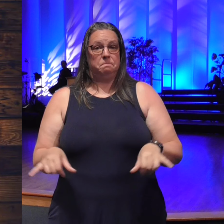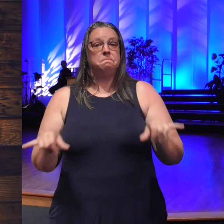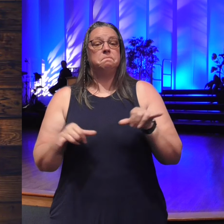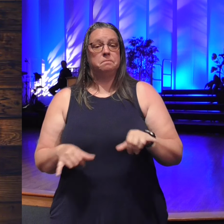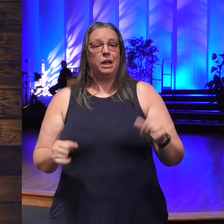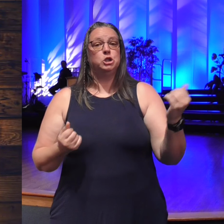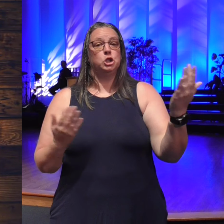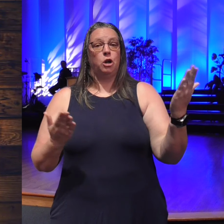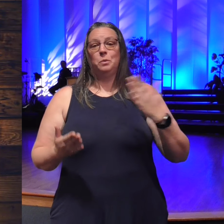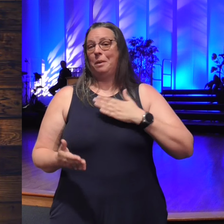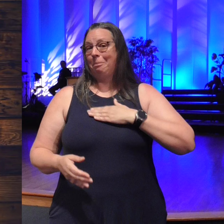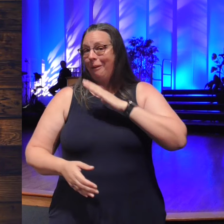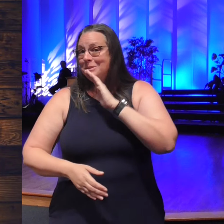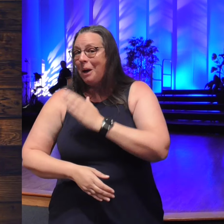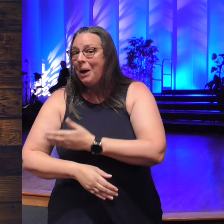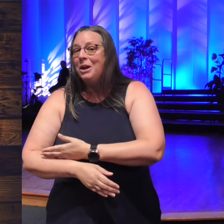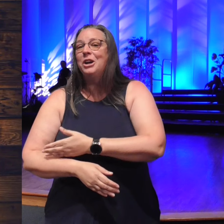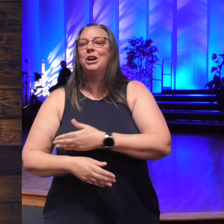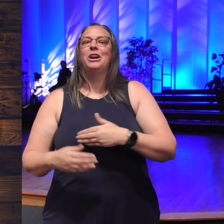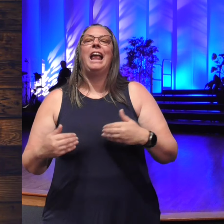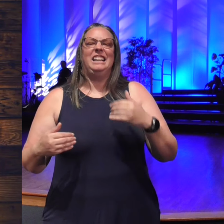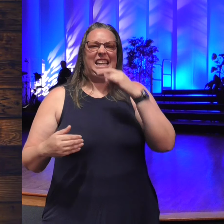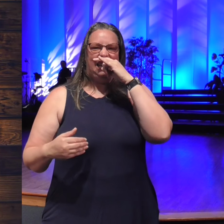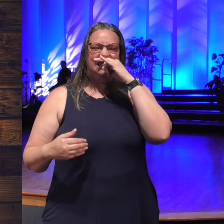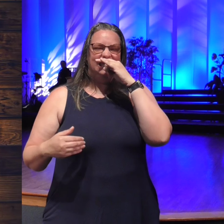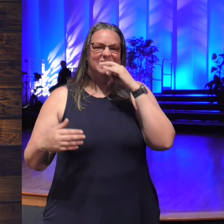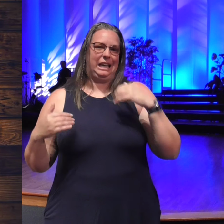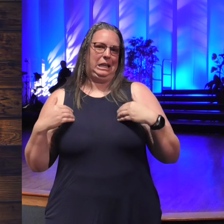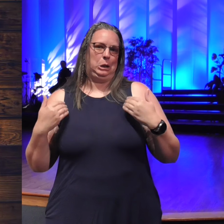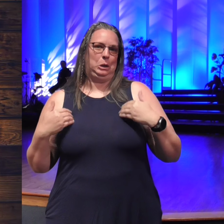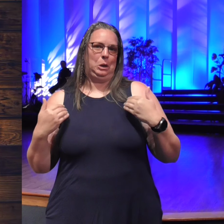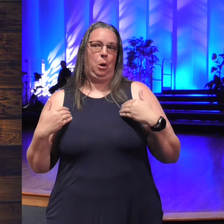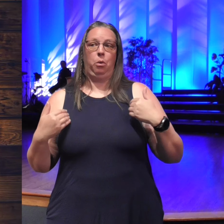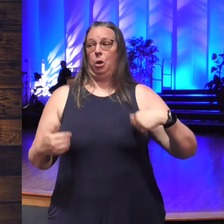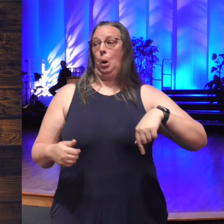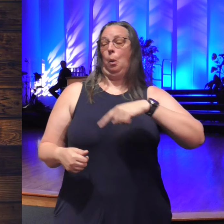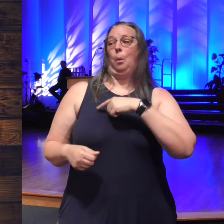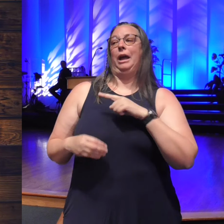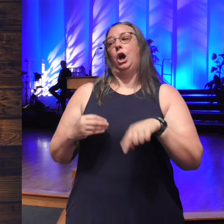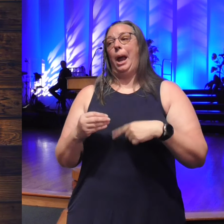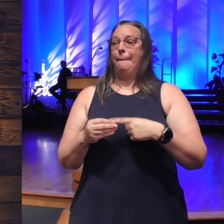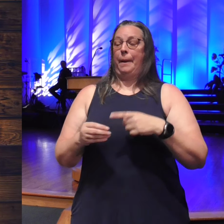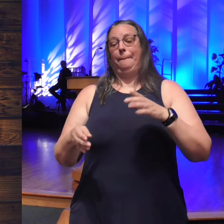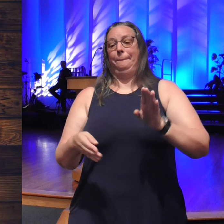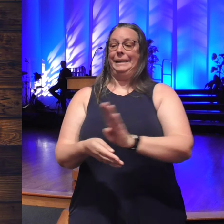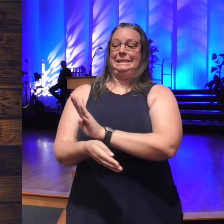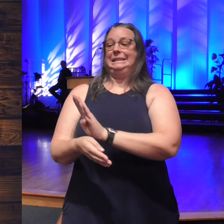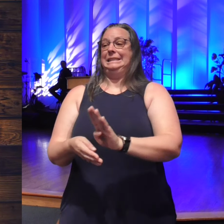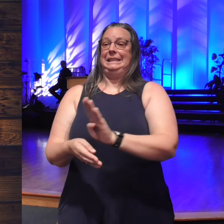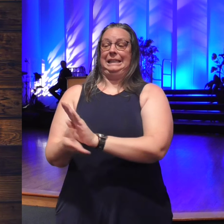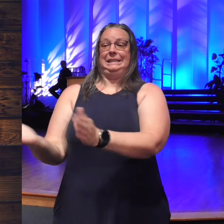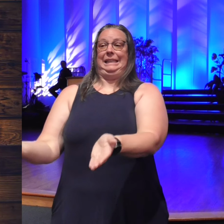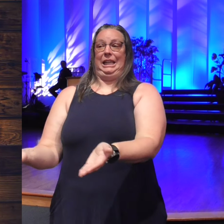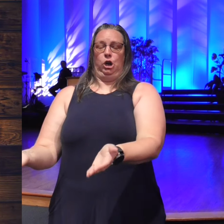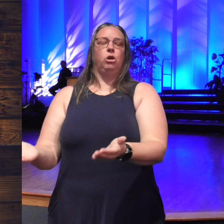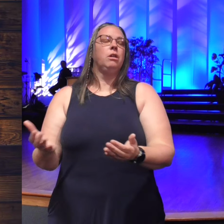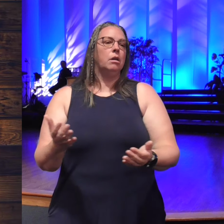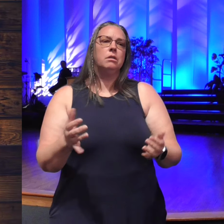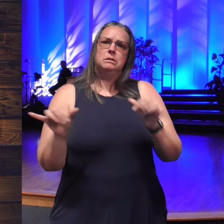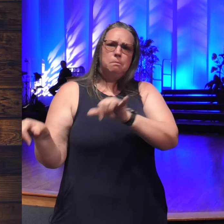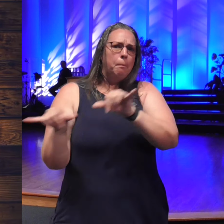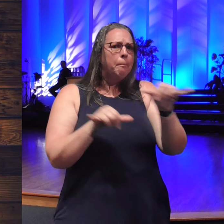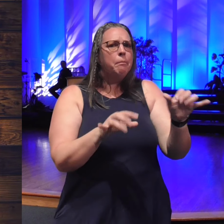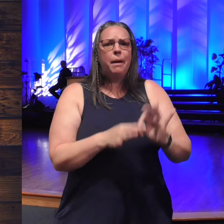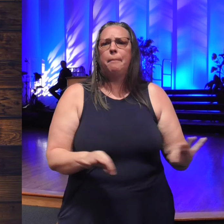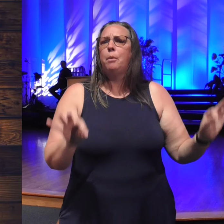with my daughter and so many kids in the youth church. You know, as much as we're about the business in this Teal Sanctuary, just as important are the